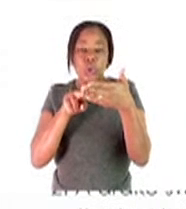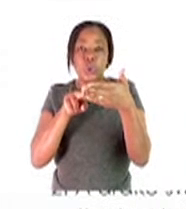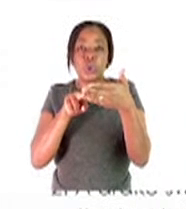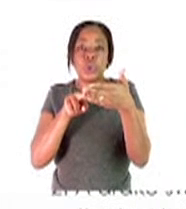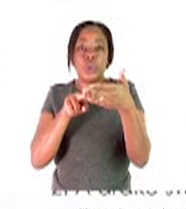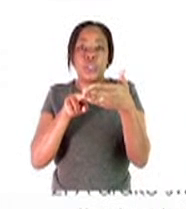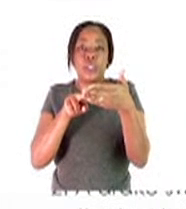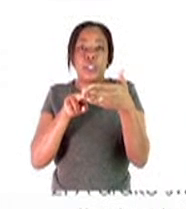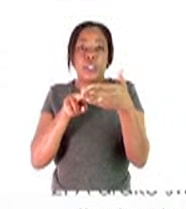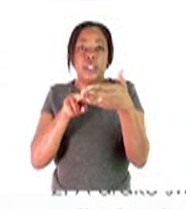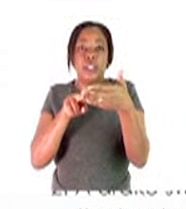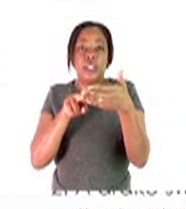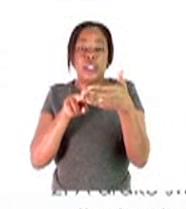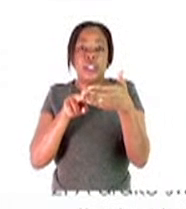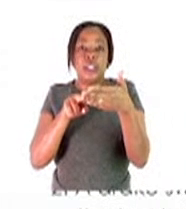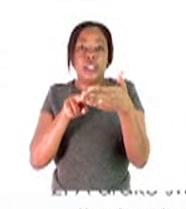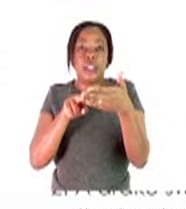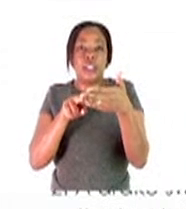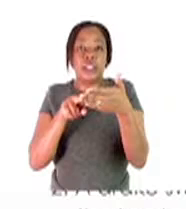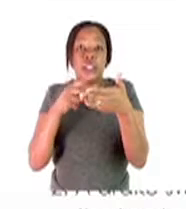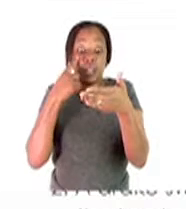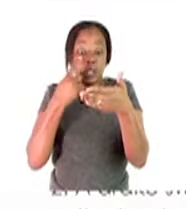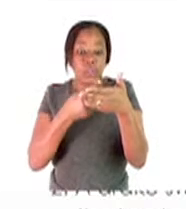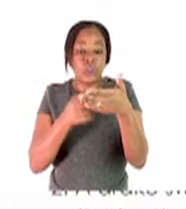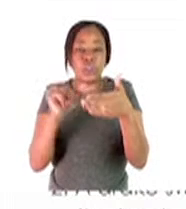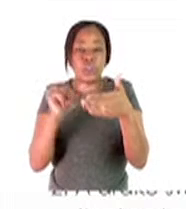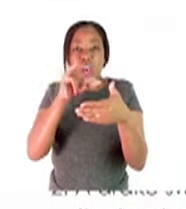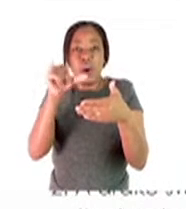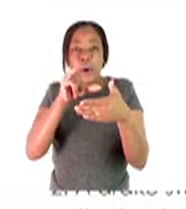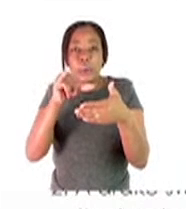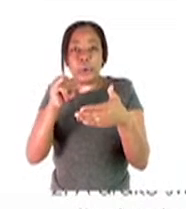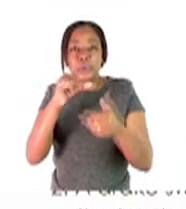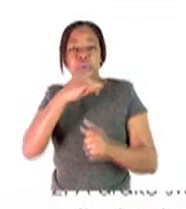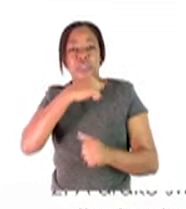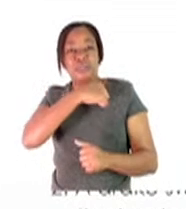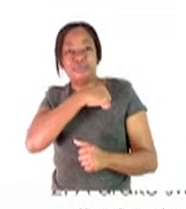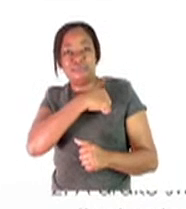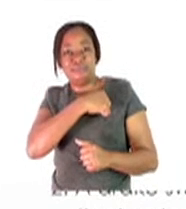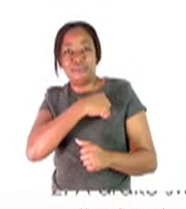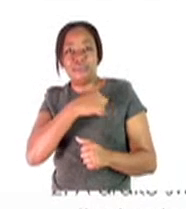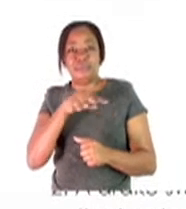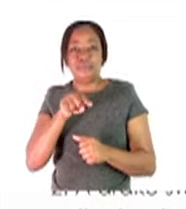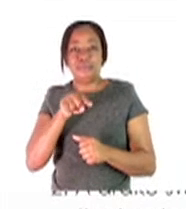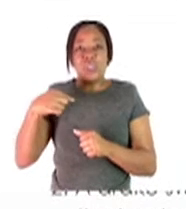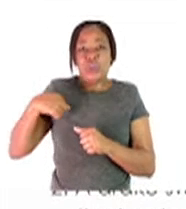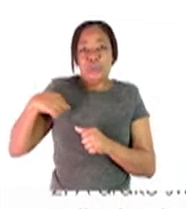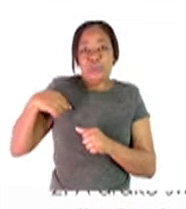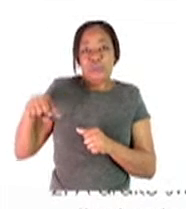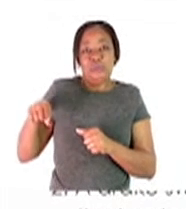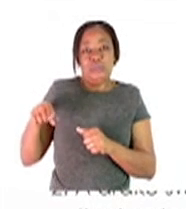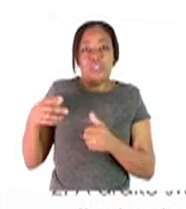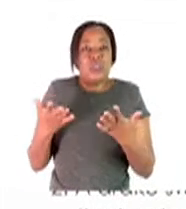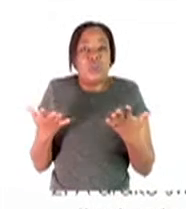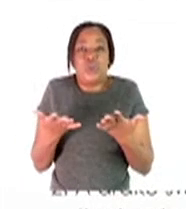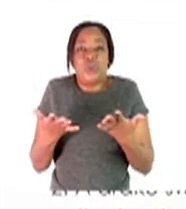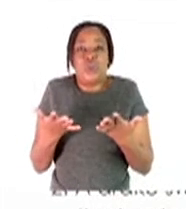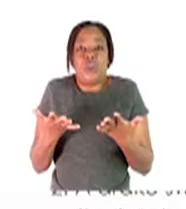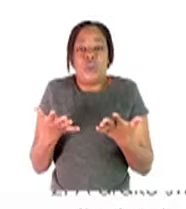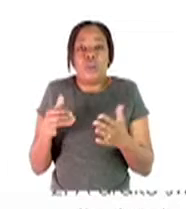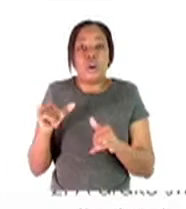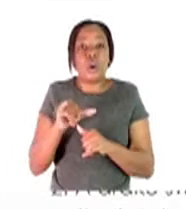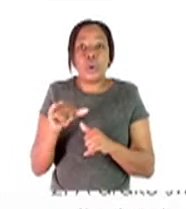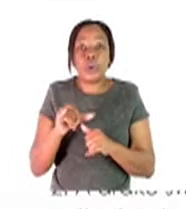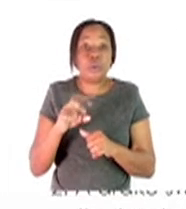out what type of gender is this which is given in the bold. If it is a female, you change it to the